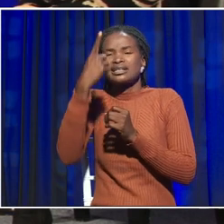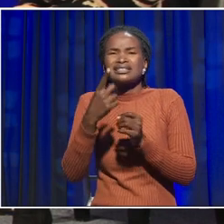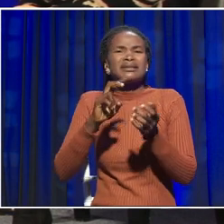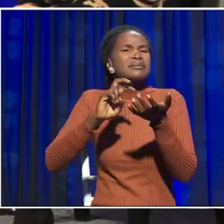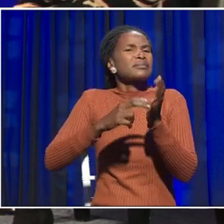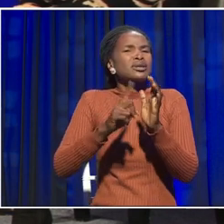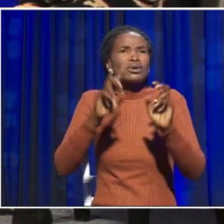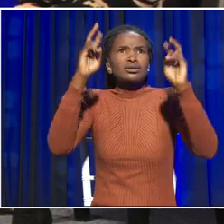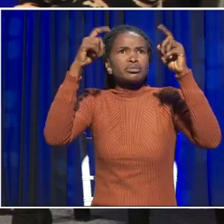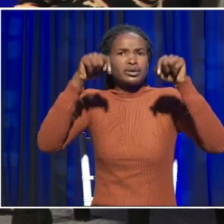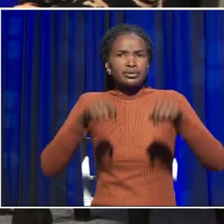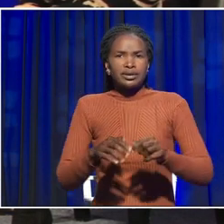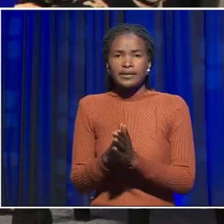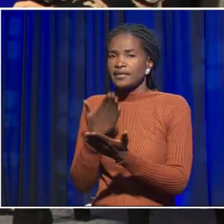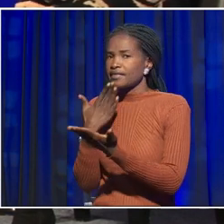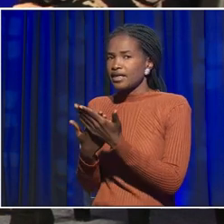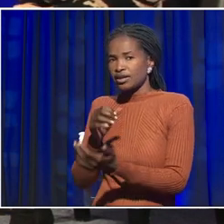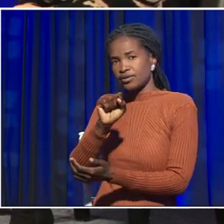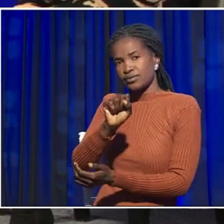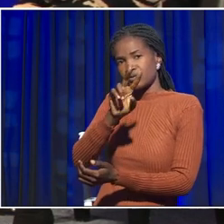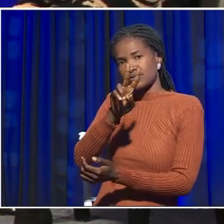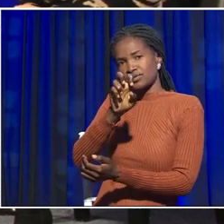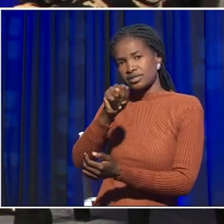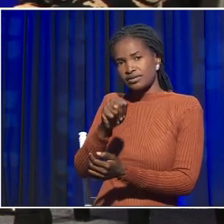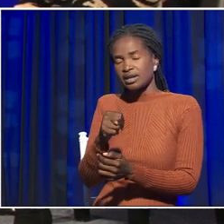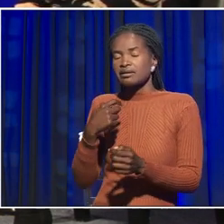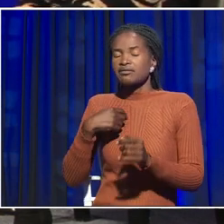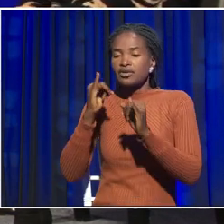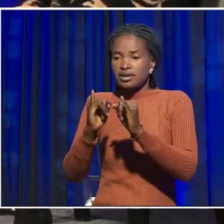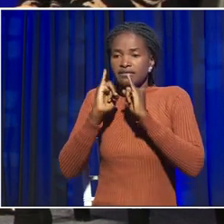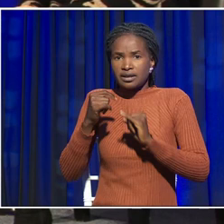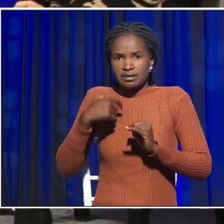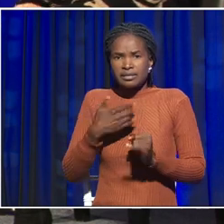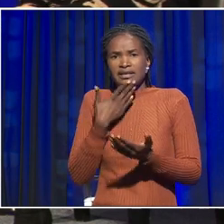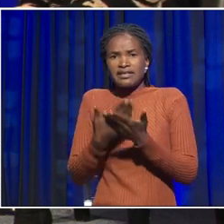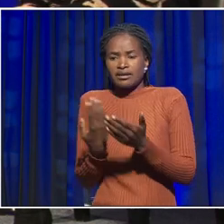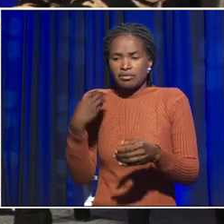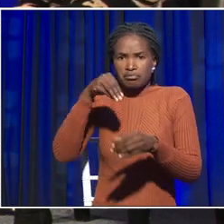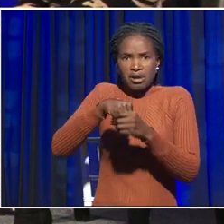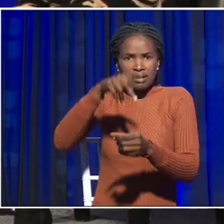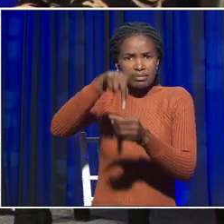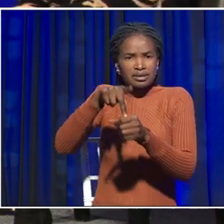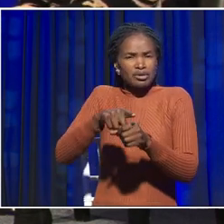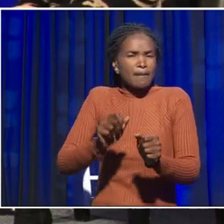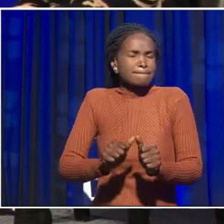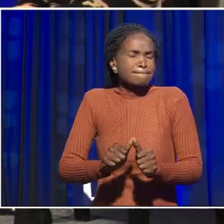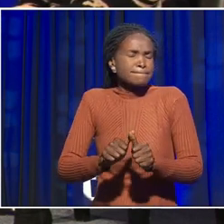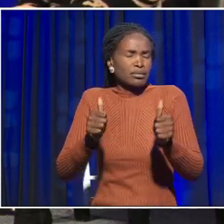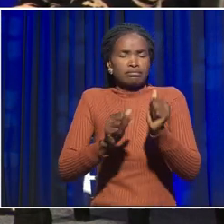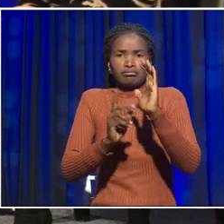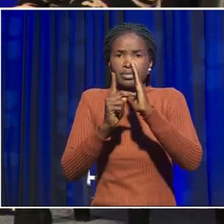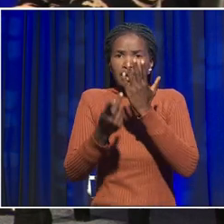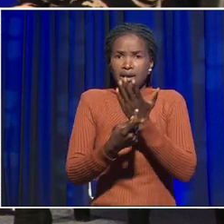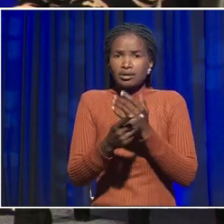On the radar, yeah. Thanks, welcome. Sven, to having me again. Thanks for the privilege of participating and contributing to this brilliant platform, which is Talk to